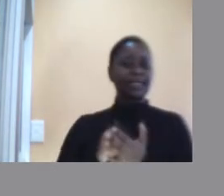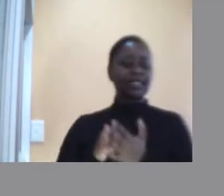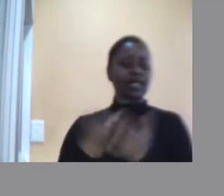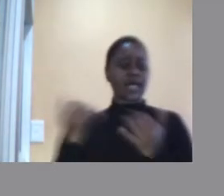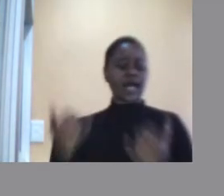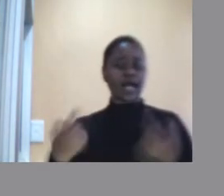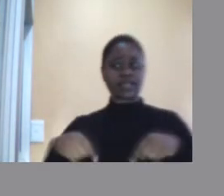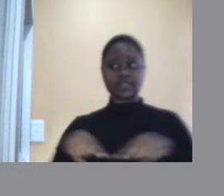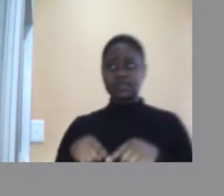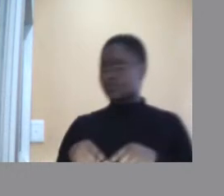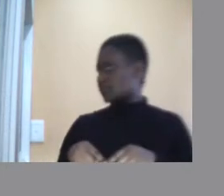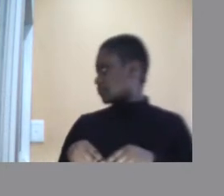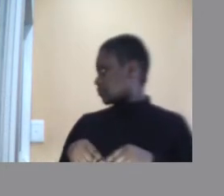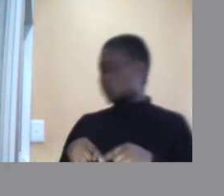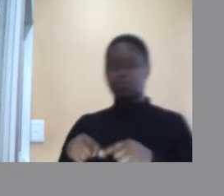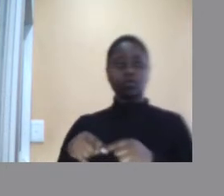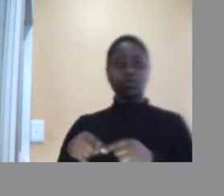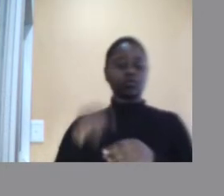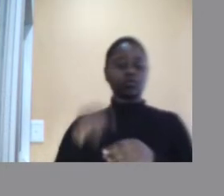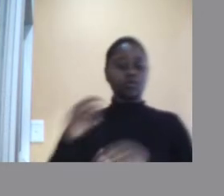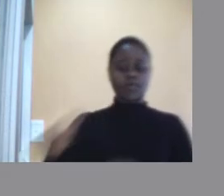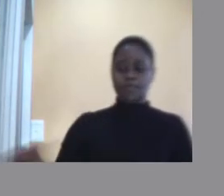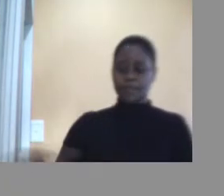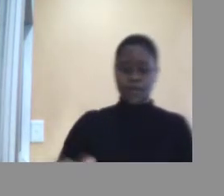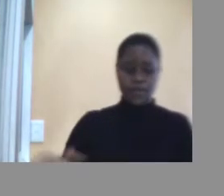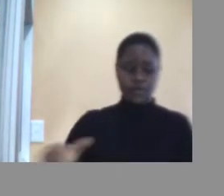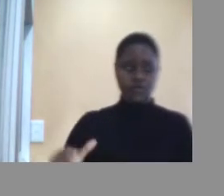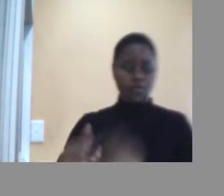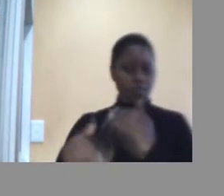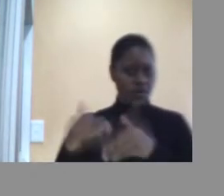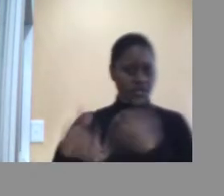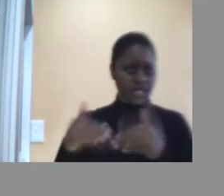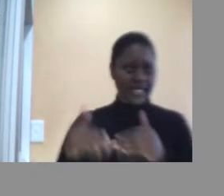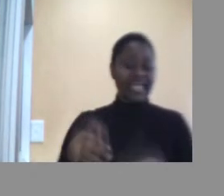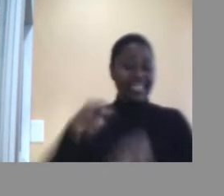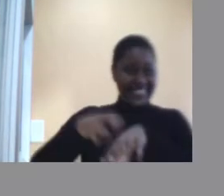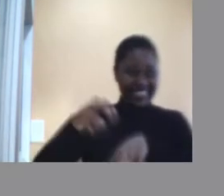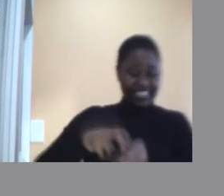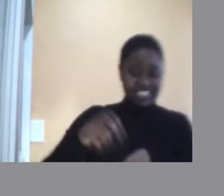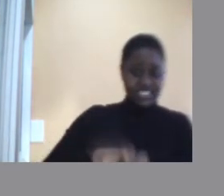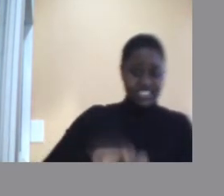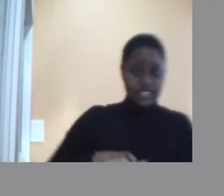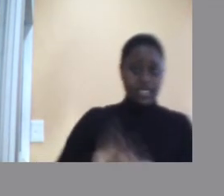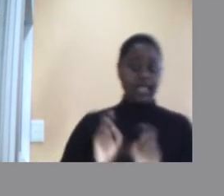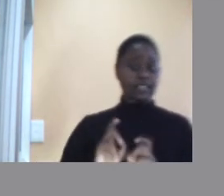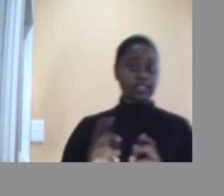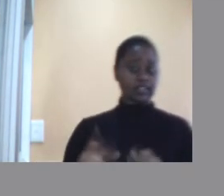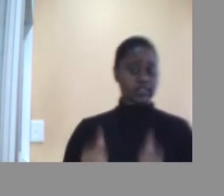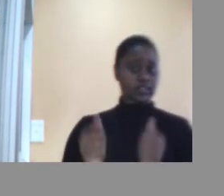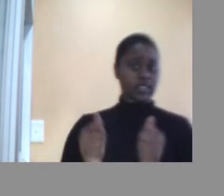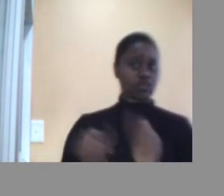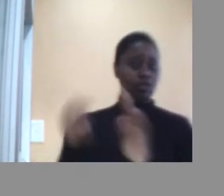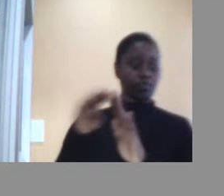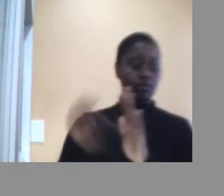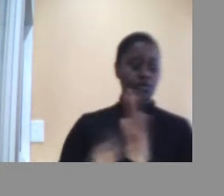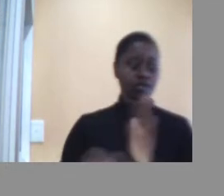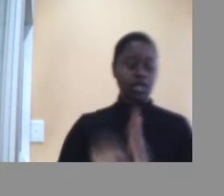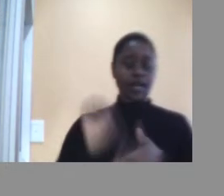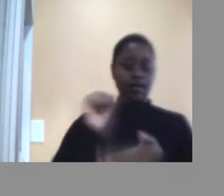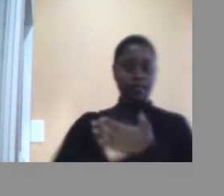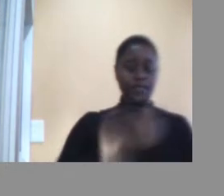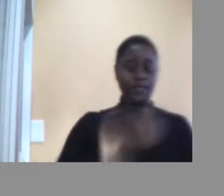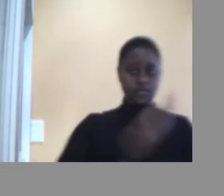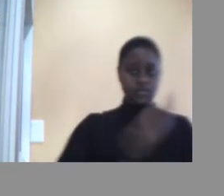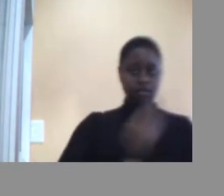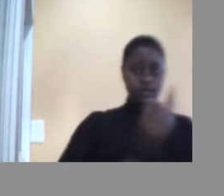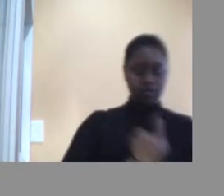that the repossession of land without compensation is necessary, an urgent program that must be supported